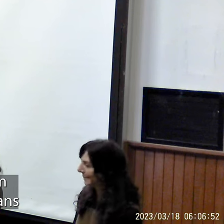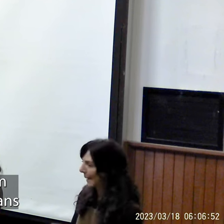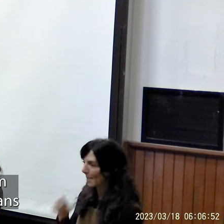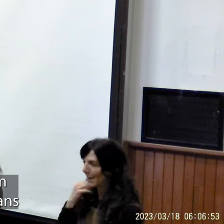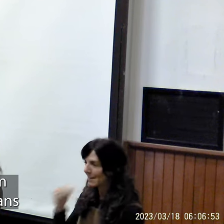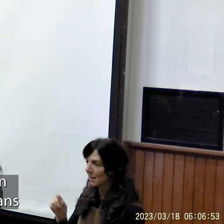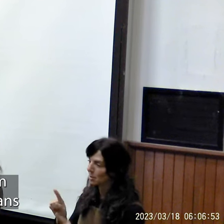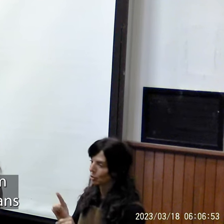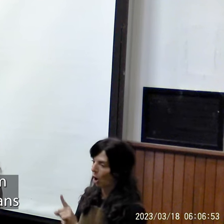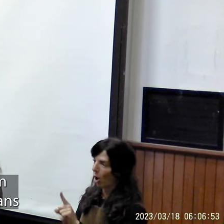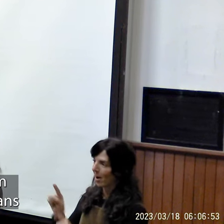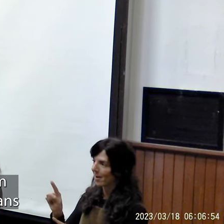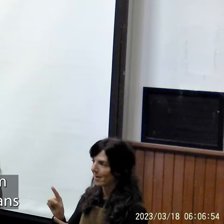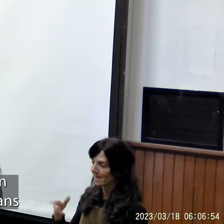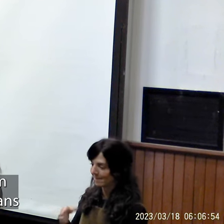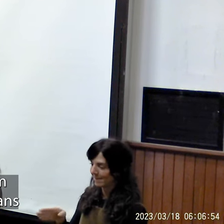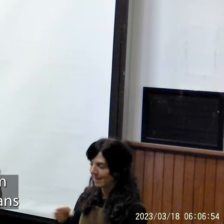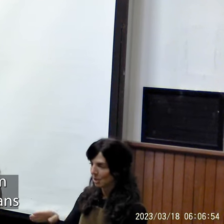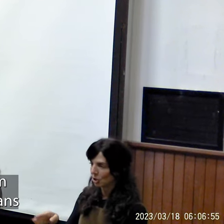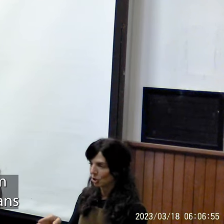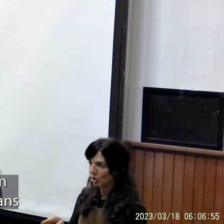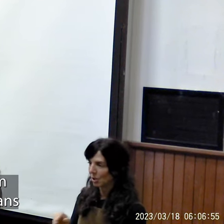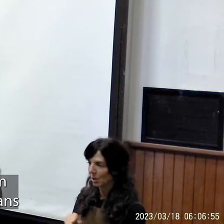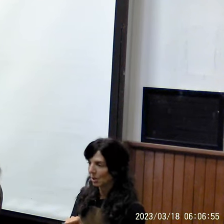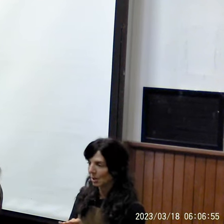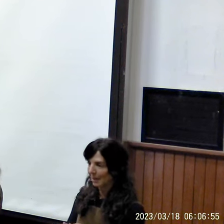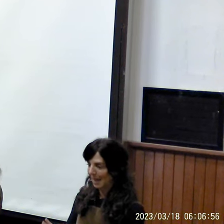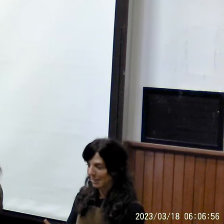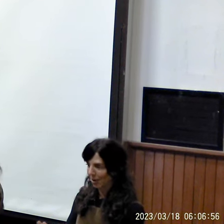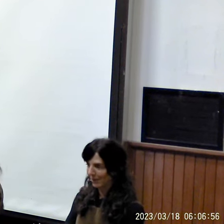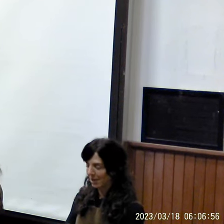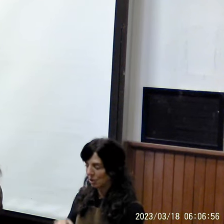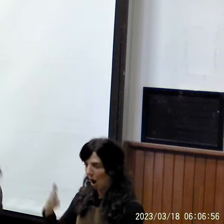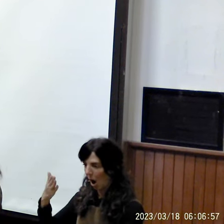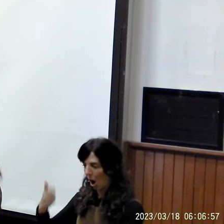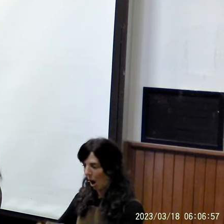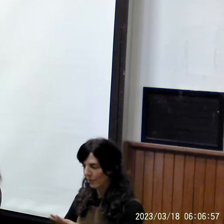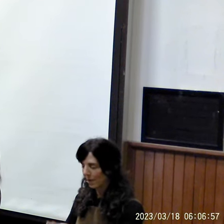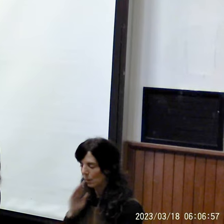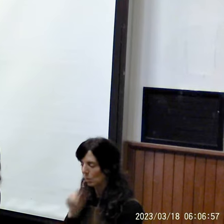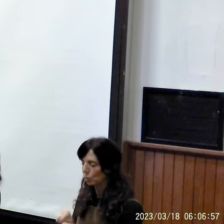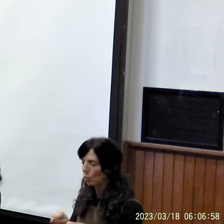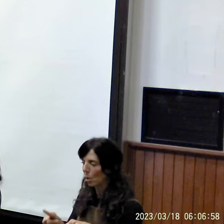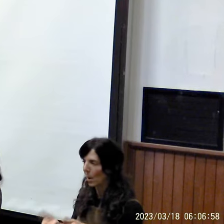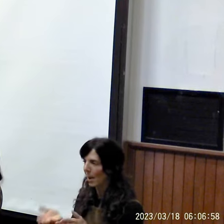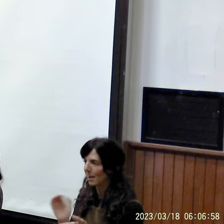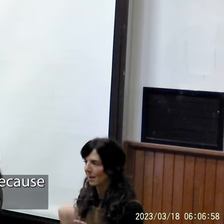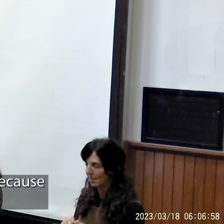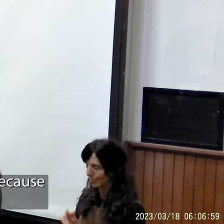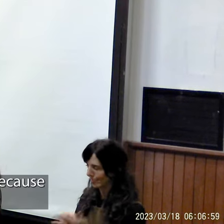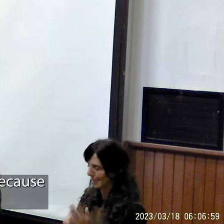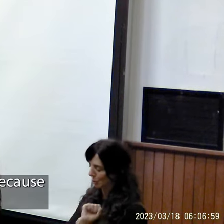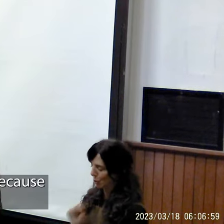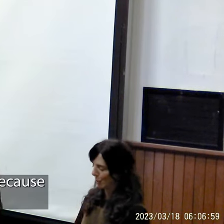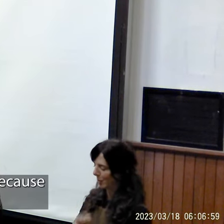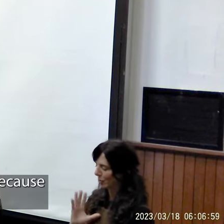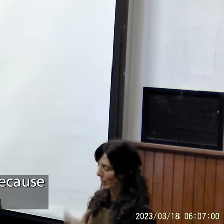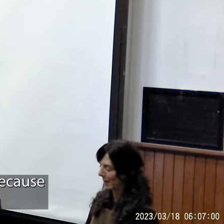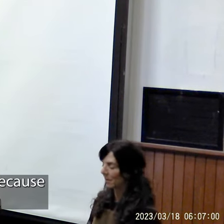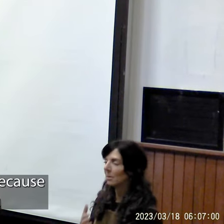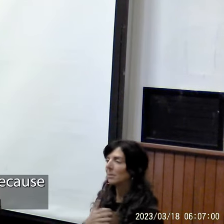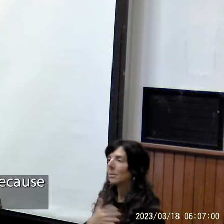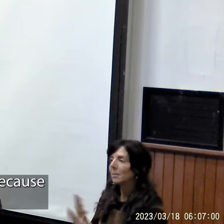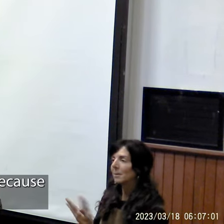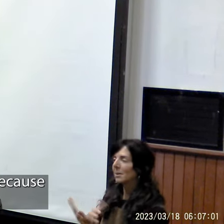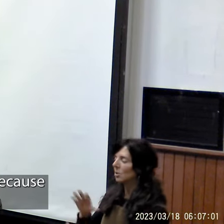grows back. That's super trans. And in film we're talking about shoals